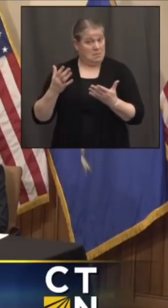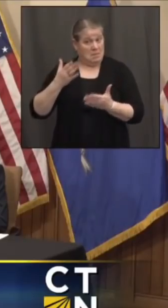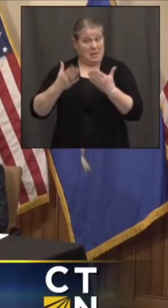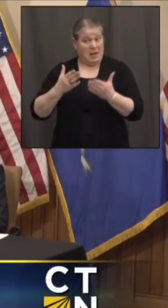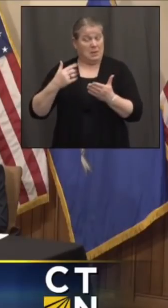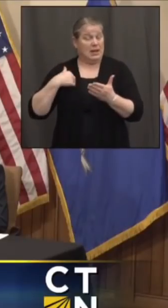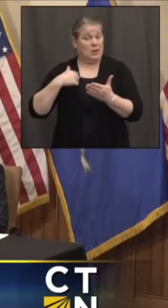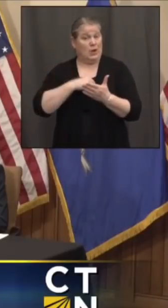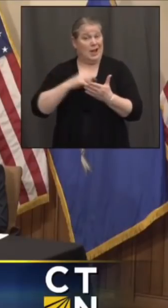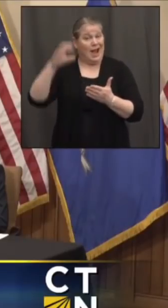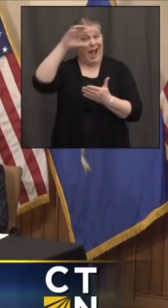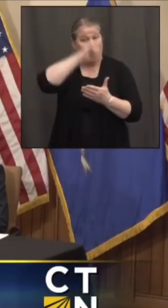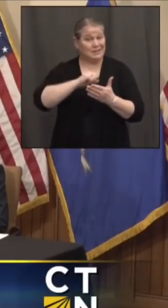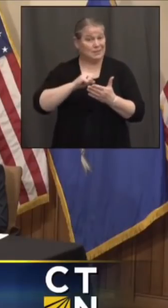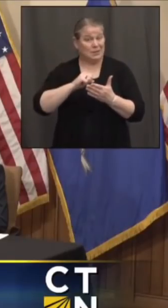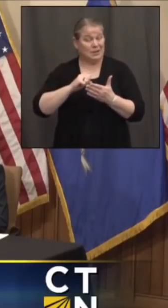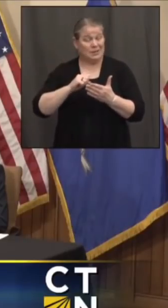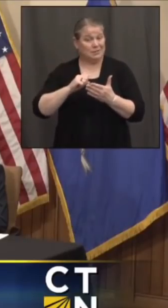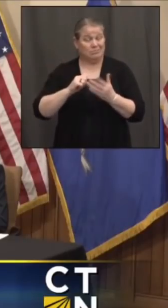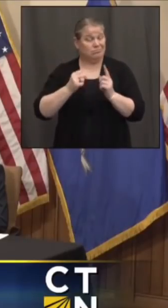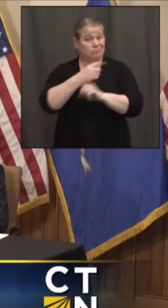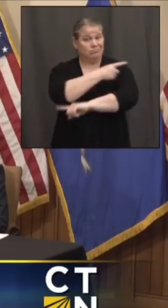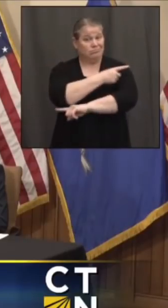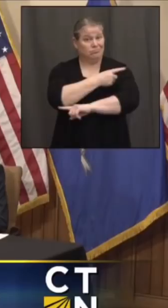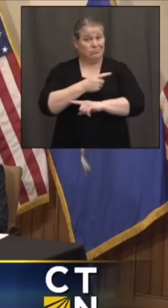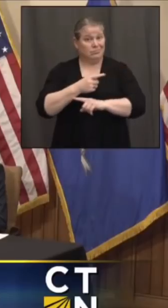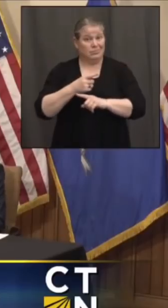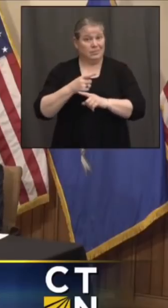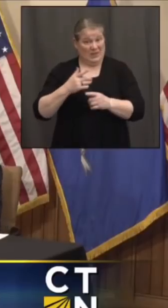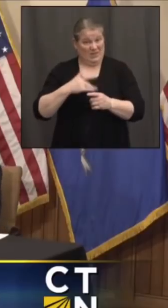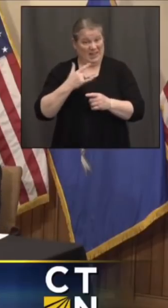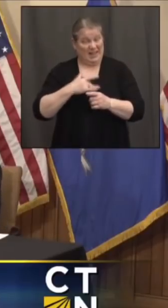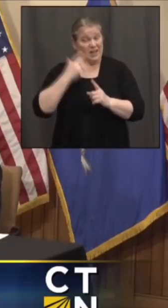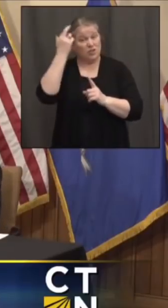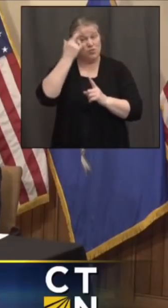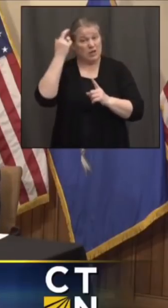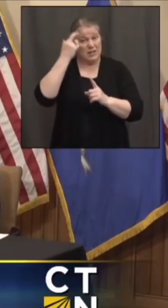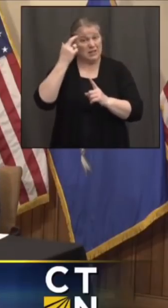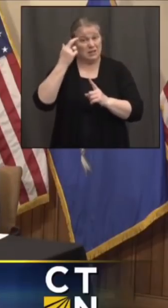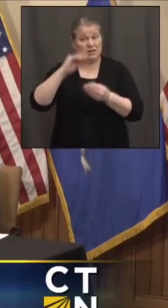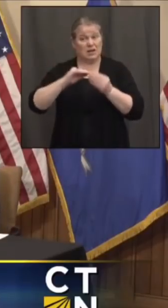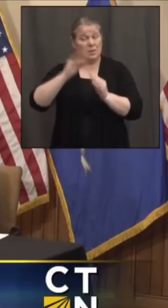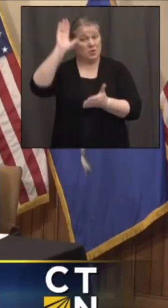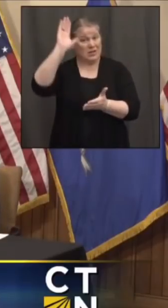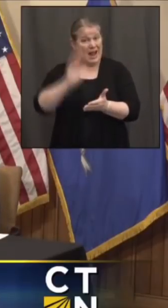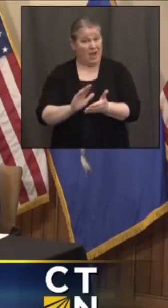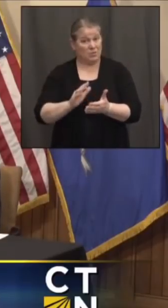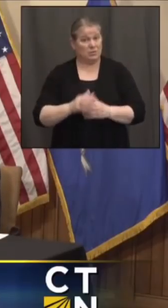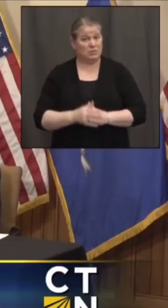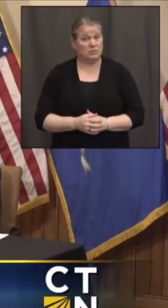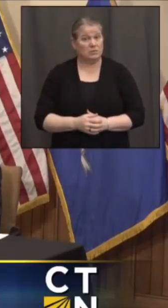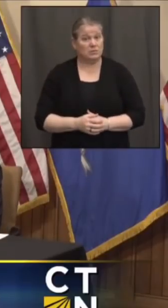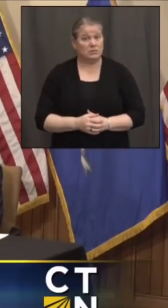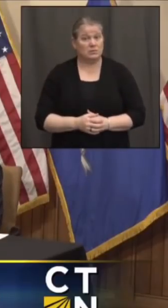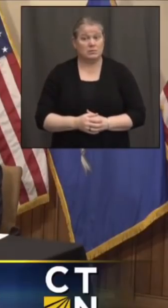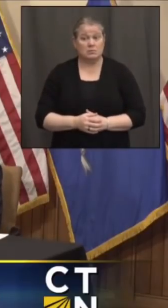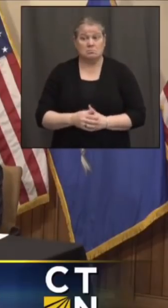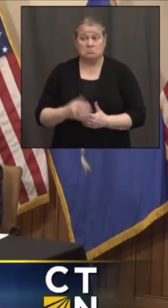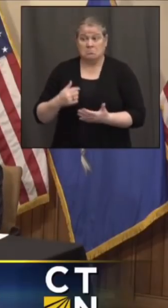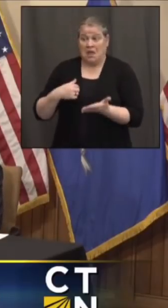just from the sheer number of people who have gotten the disease at this point? I would think so. Deirdre, any thoughts on that? Or